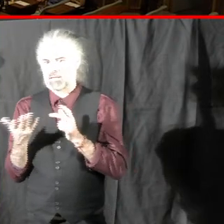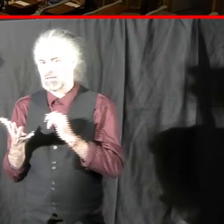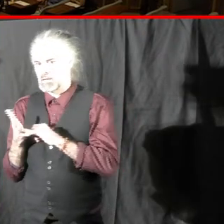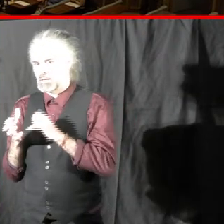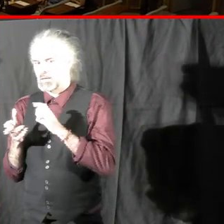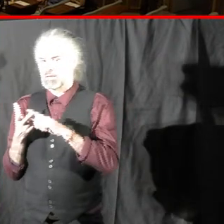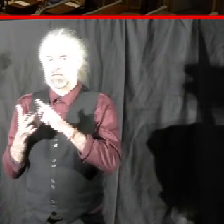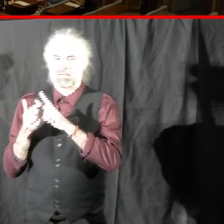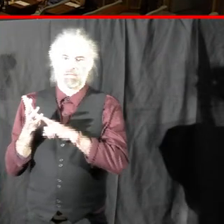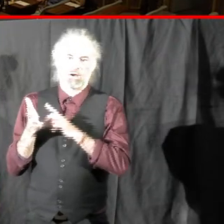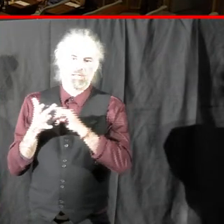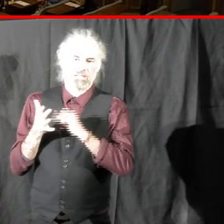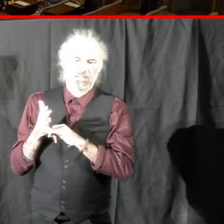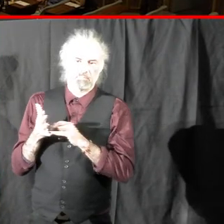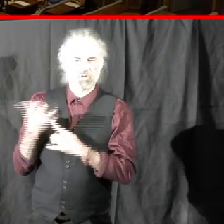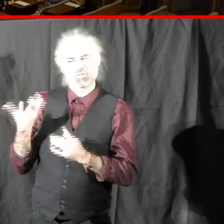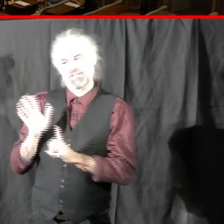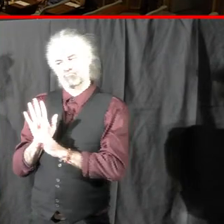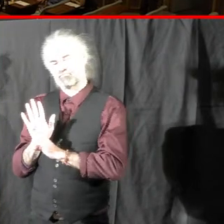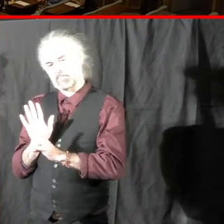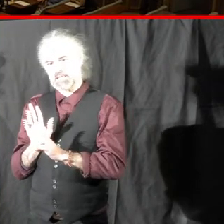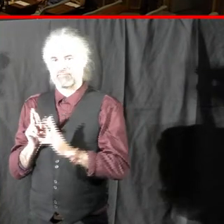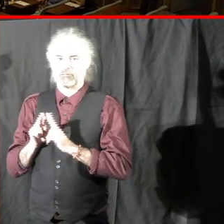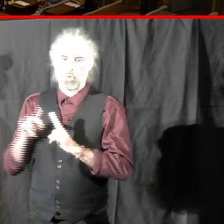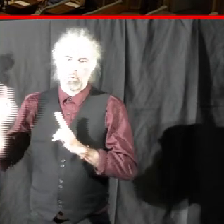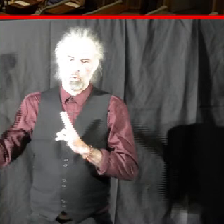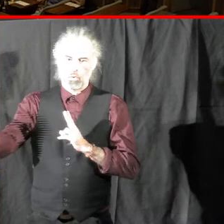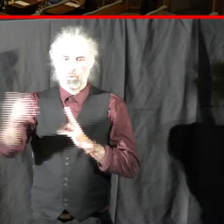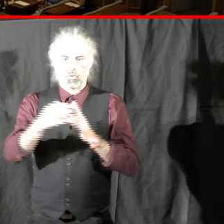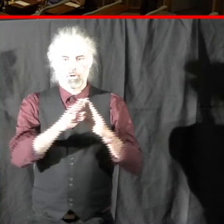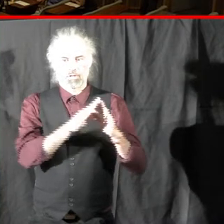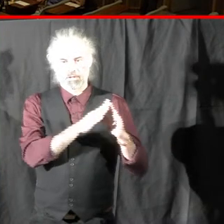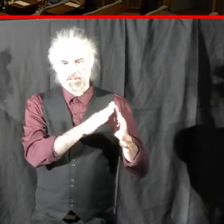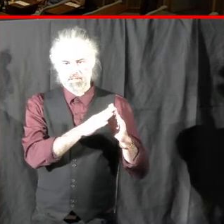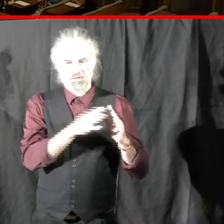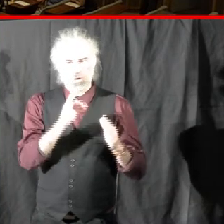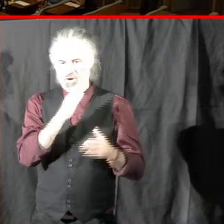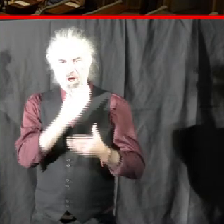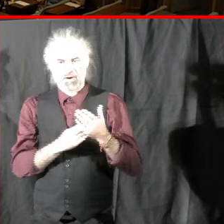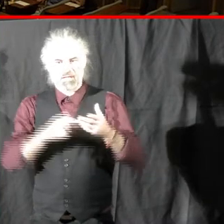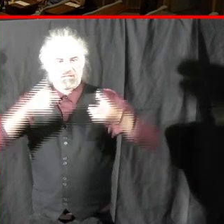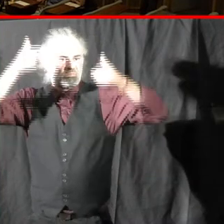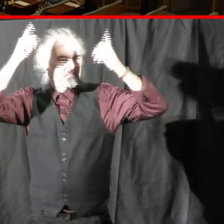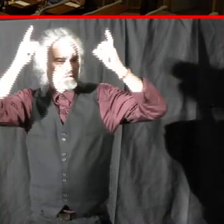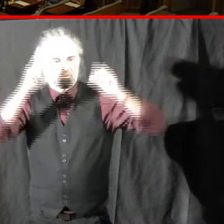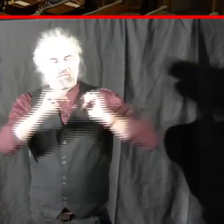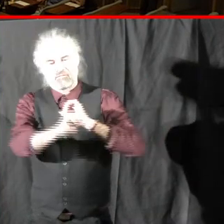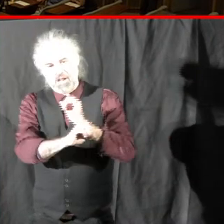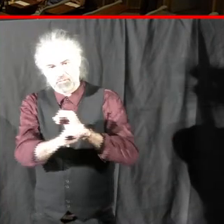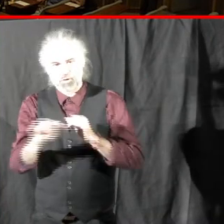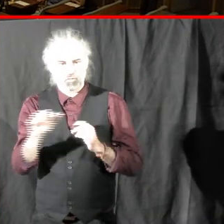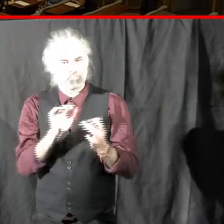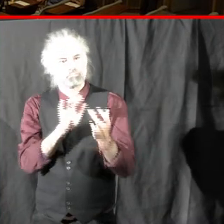bottom of it, not just the representative, like not just the head of the plan. Yes,